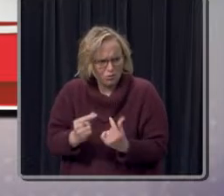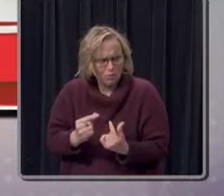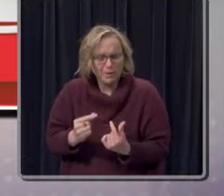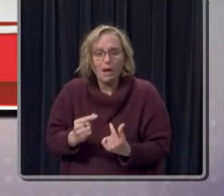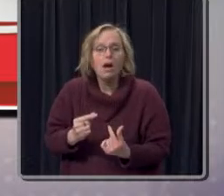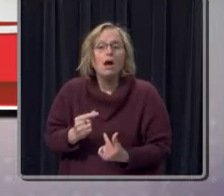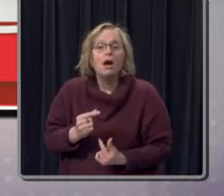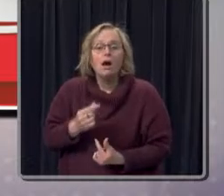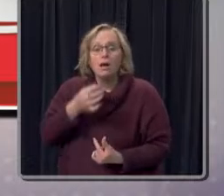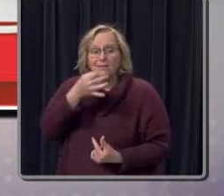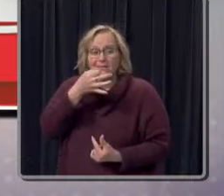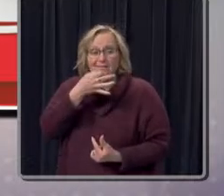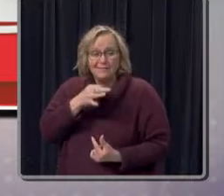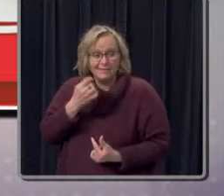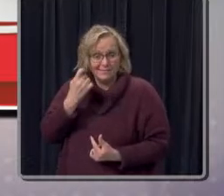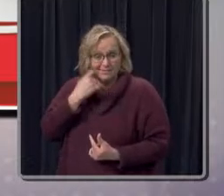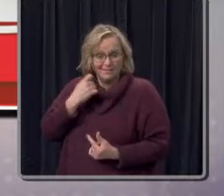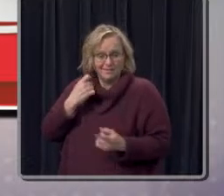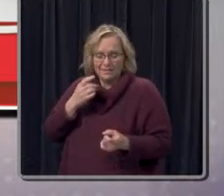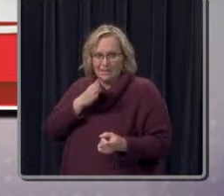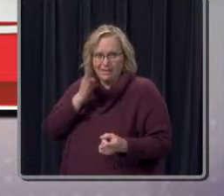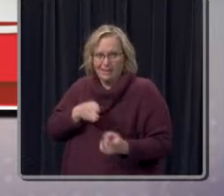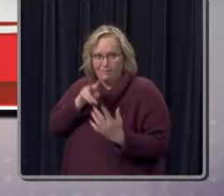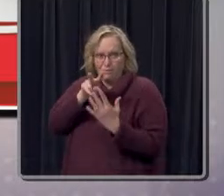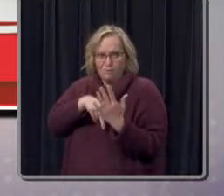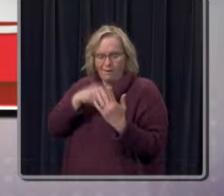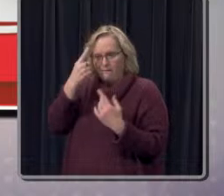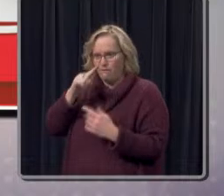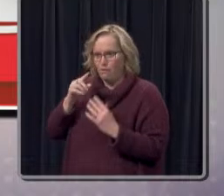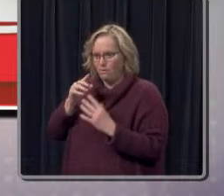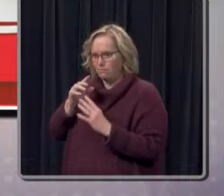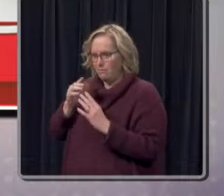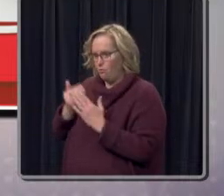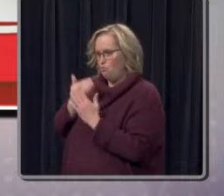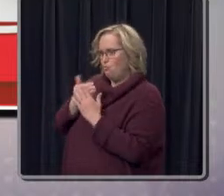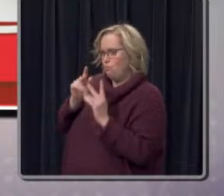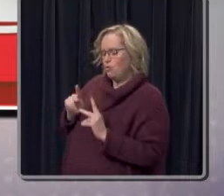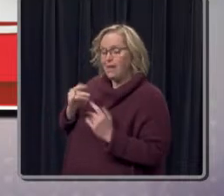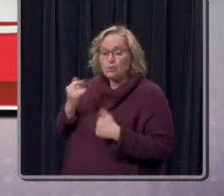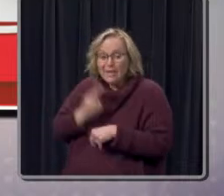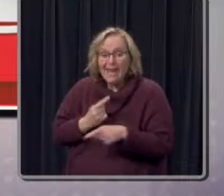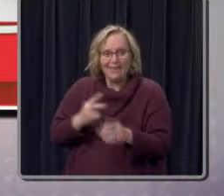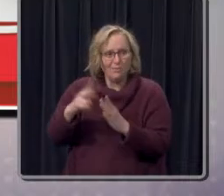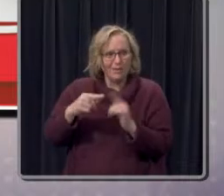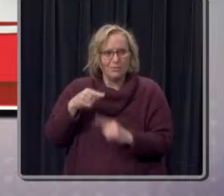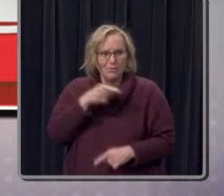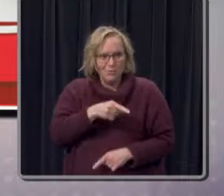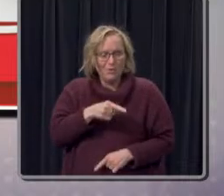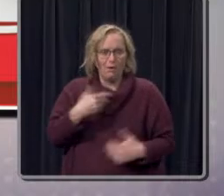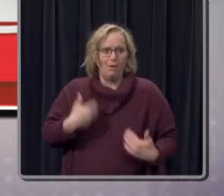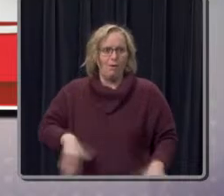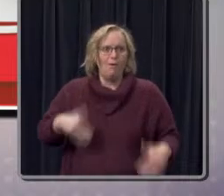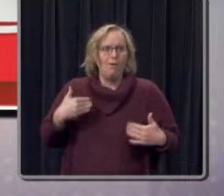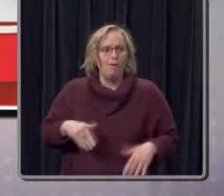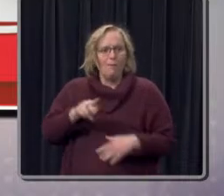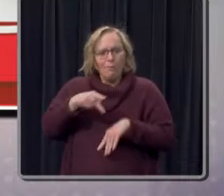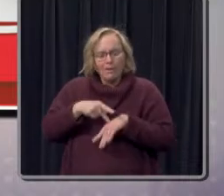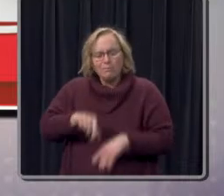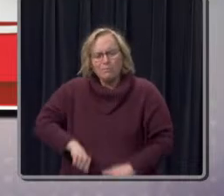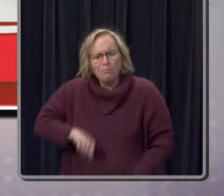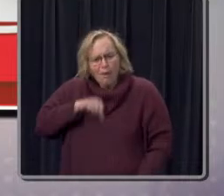wasn't that long ago that he would have never, ever read in front of a stranger. But today he reads to you. And just how proud that principal